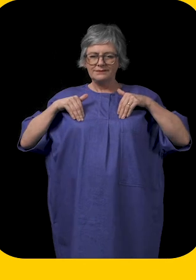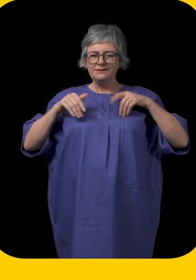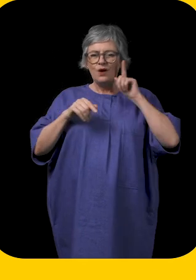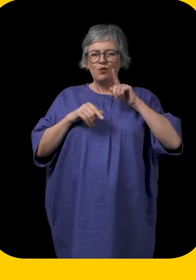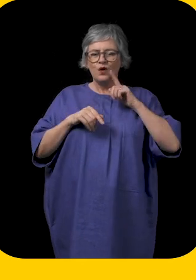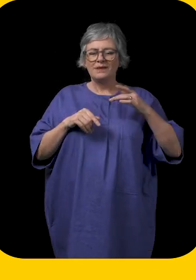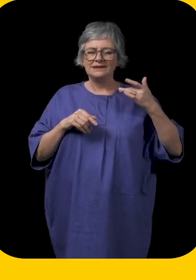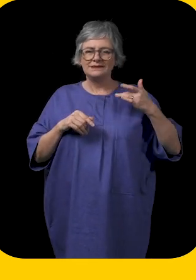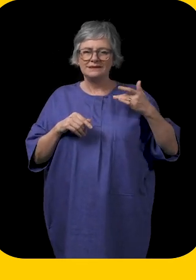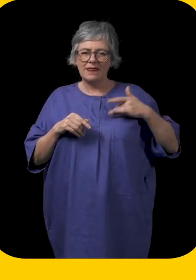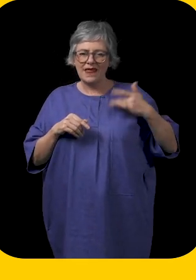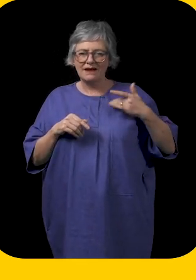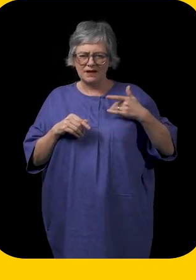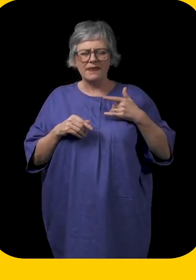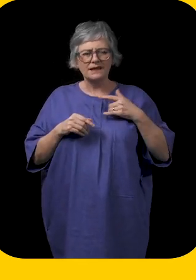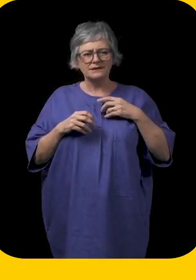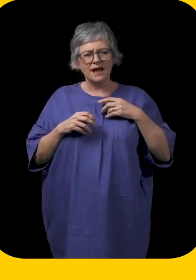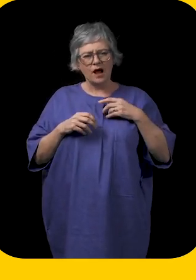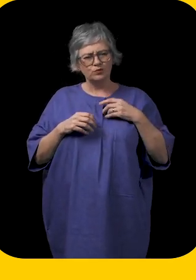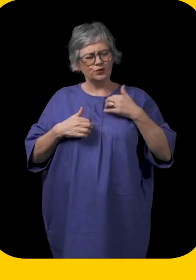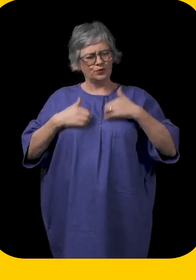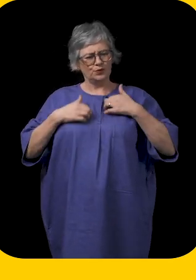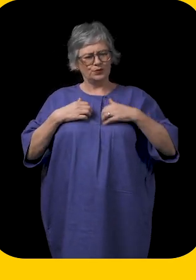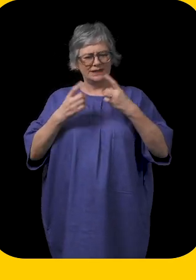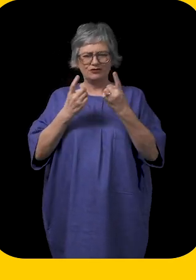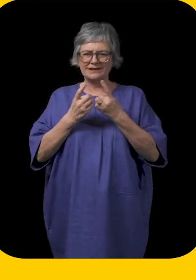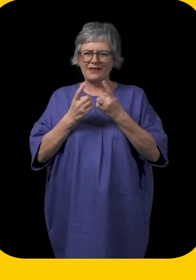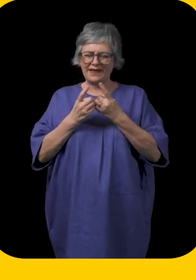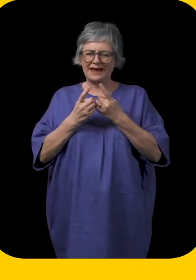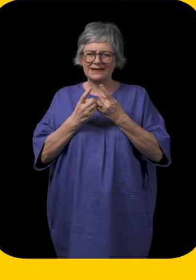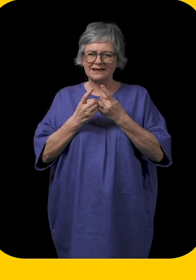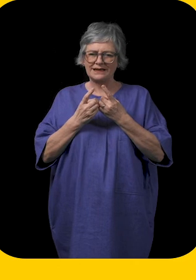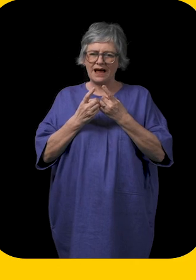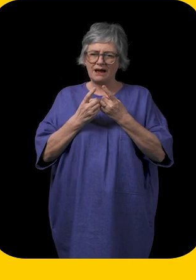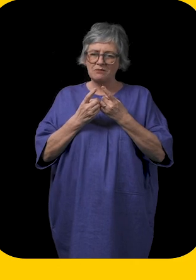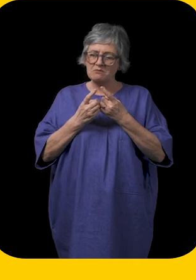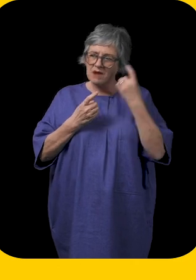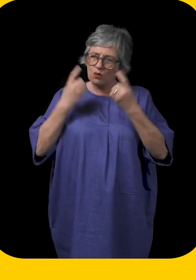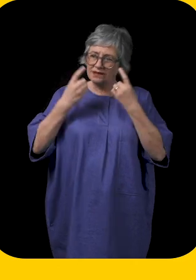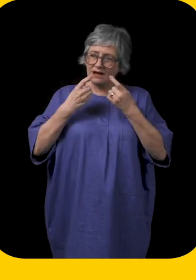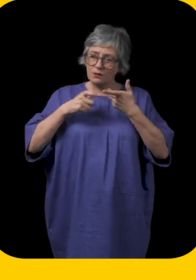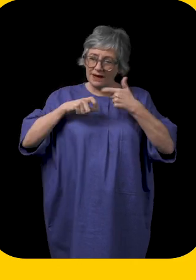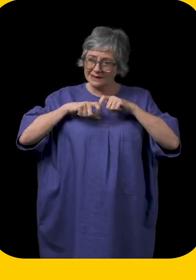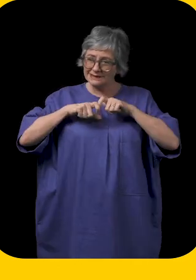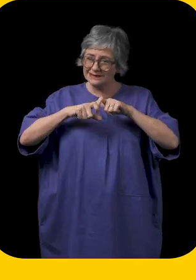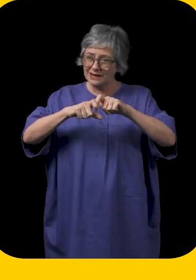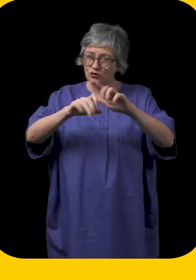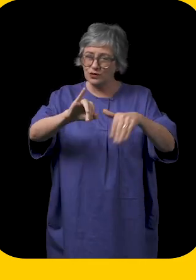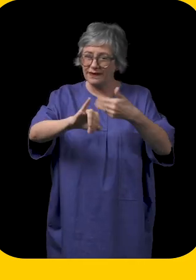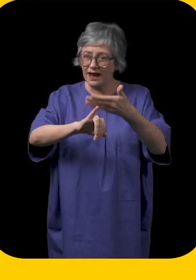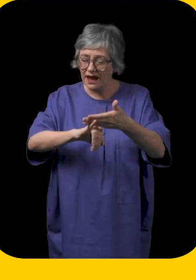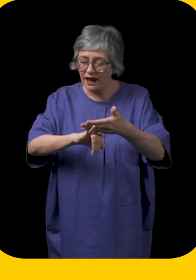a step backwards in women's life. So I find that quite an intriguing thing, and I'm wondering whether, you know, whether that